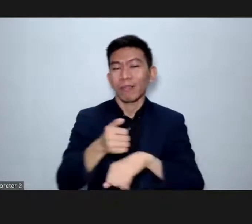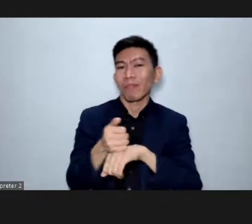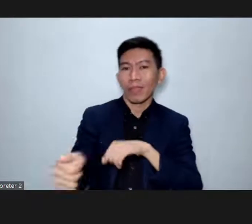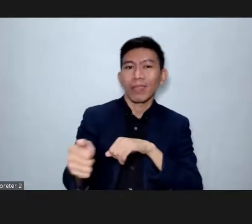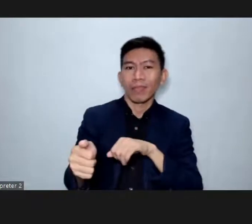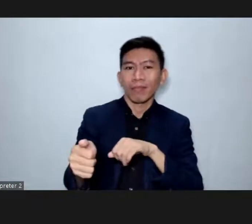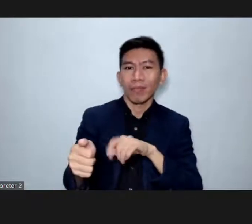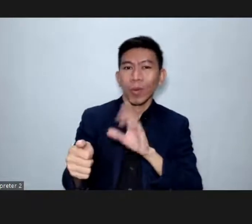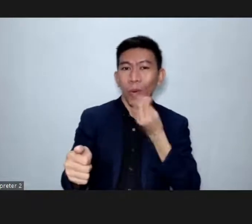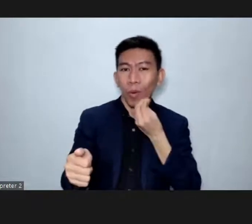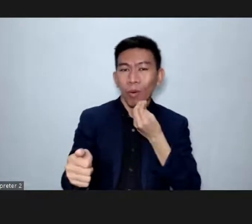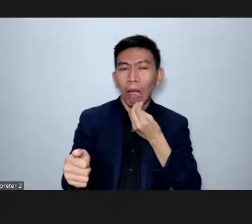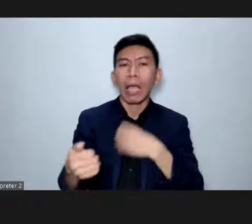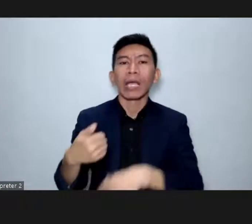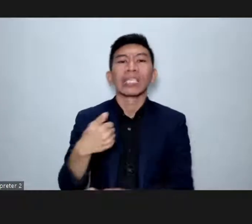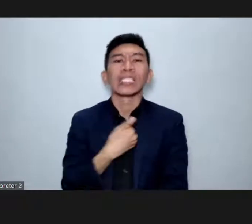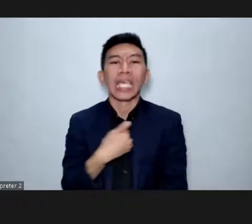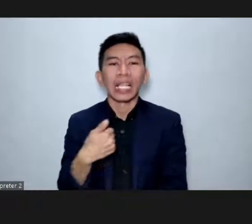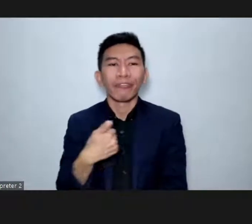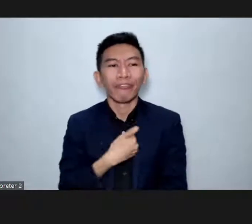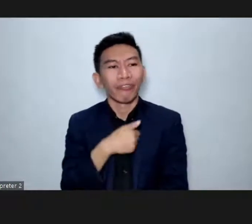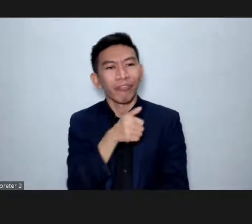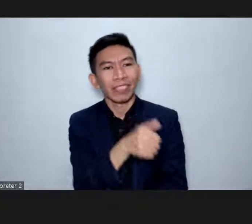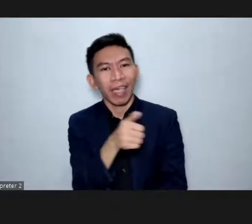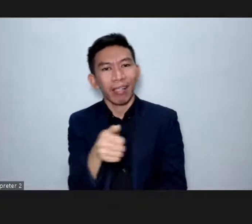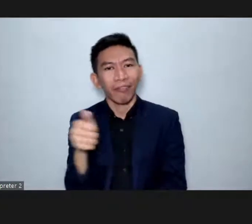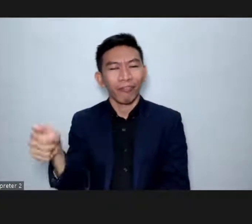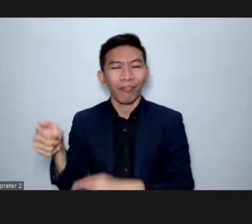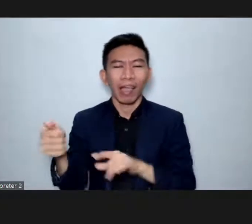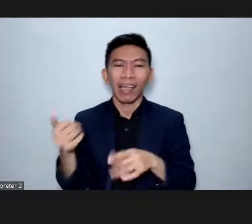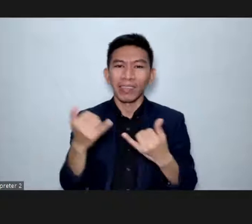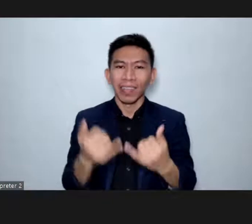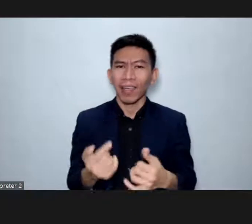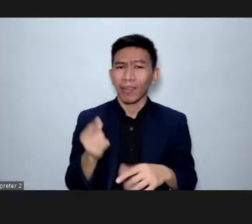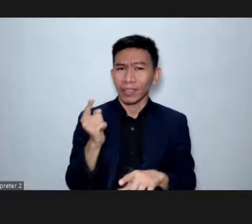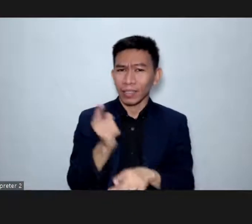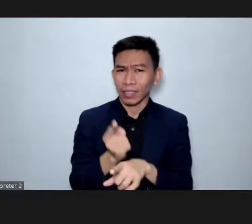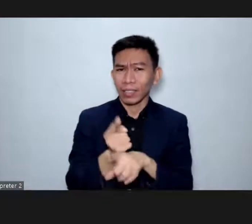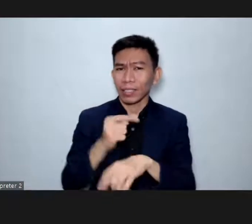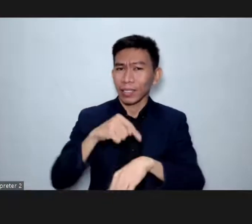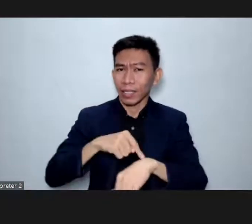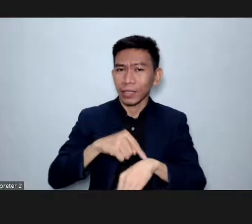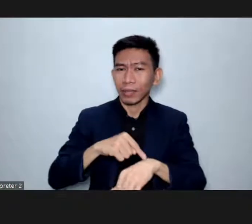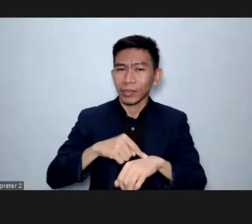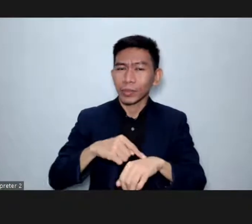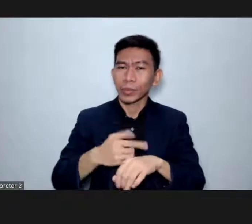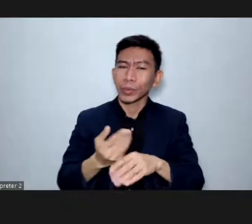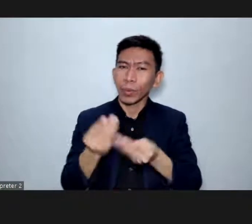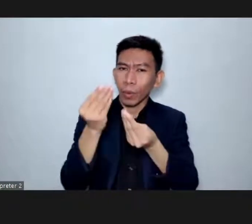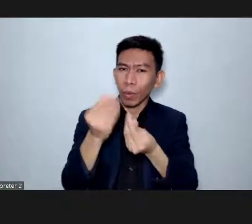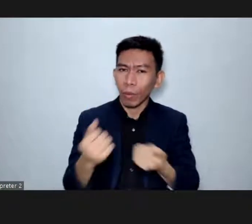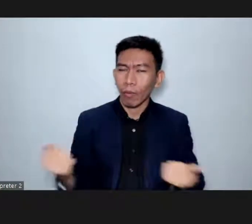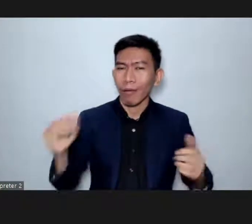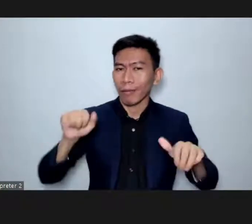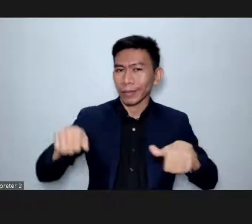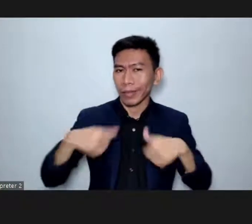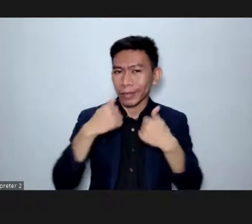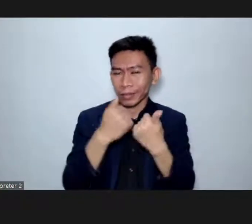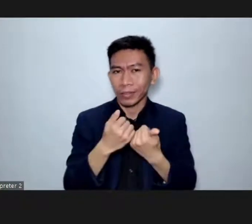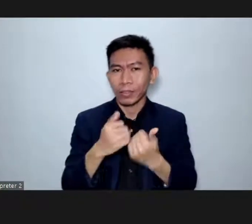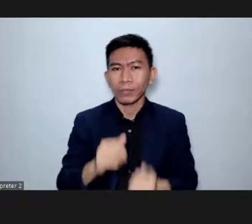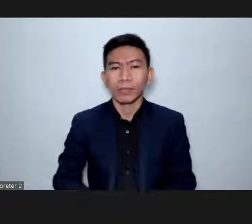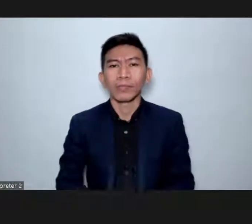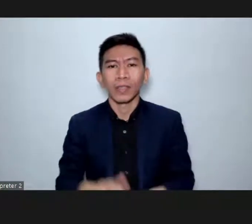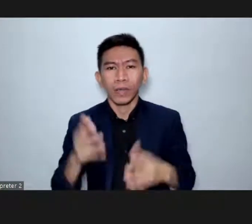but ourselves, because this is our time to truly respond to the challenges of the times. We already have within our reach all